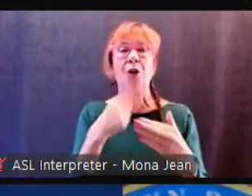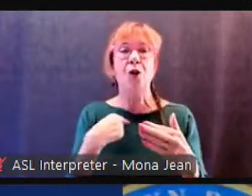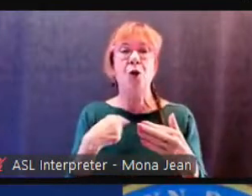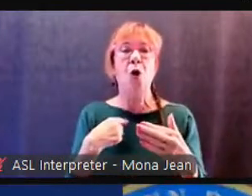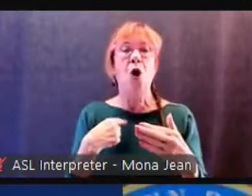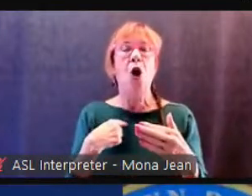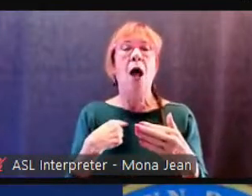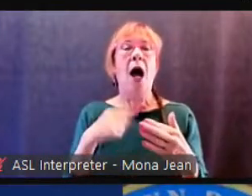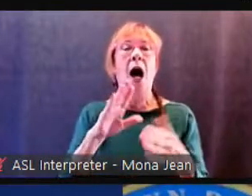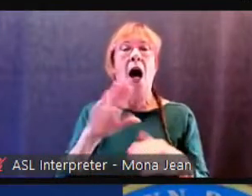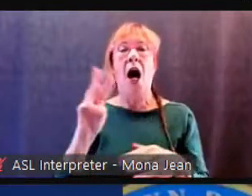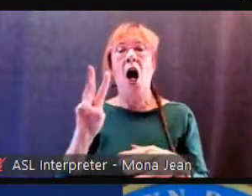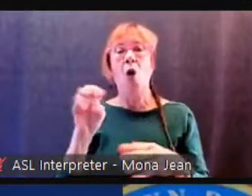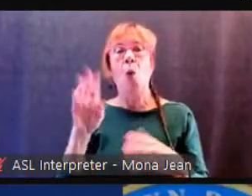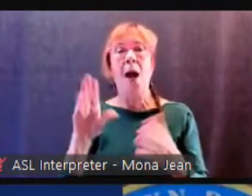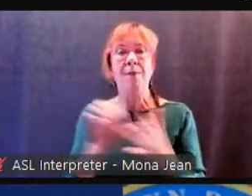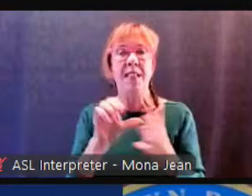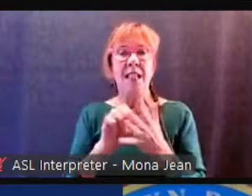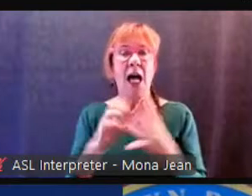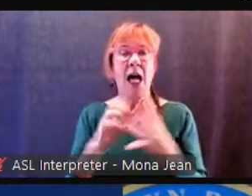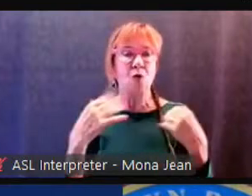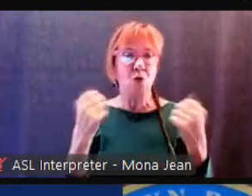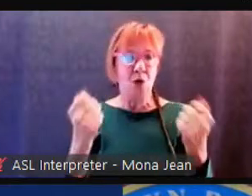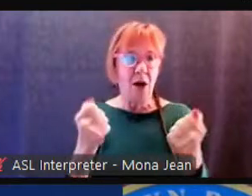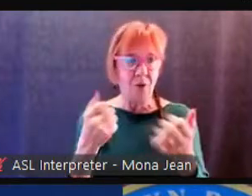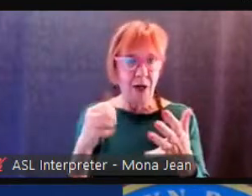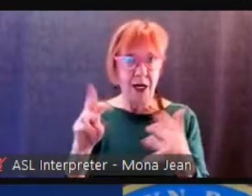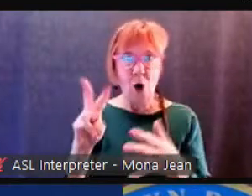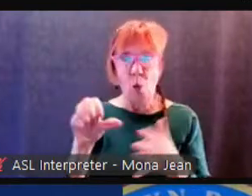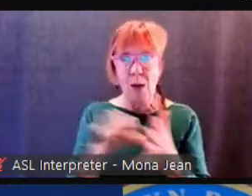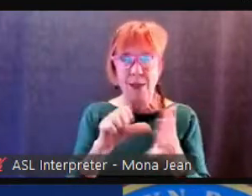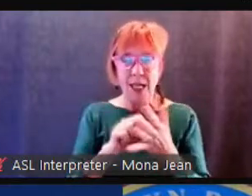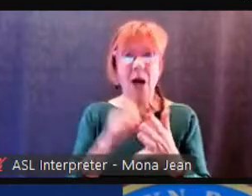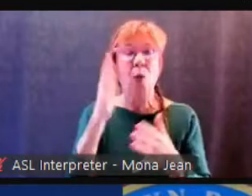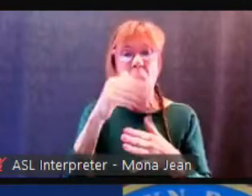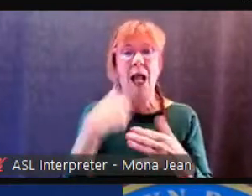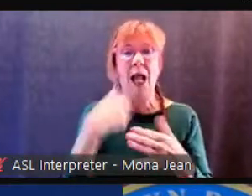the recovery website. Now, after our weekly community meetings,